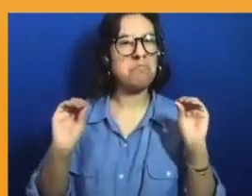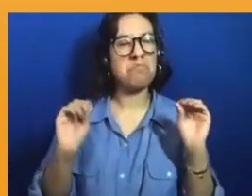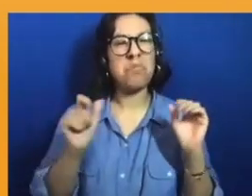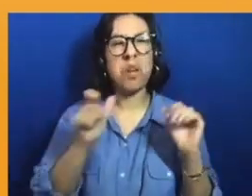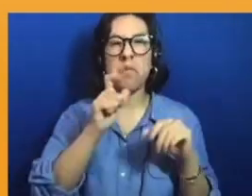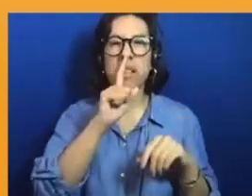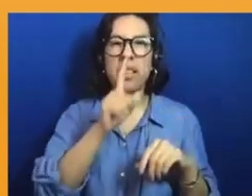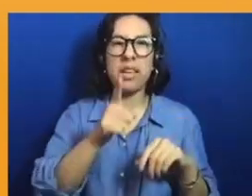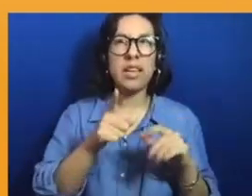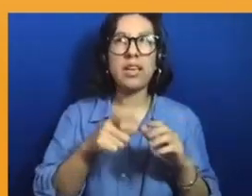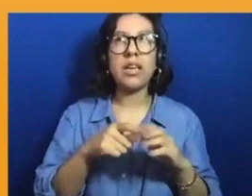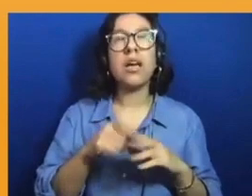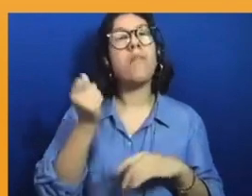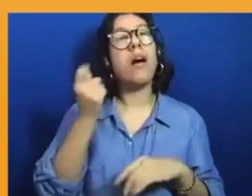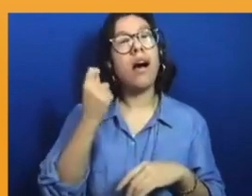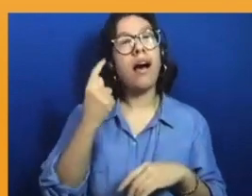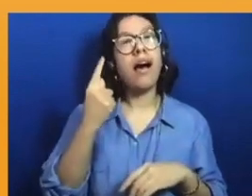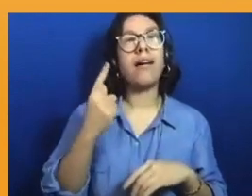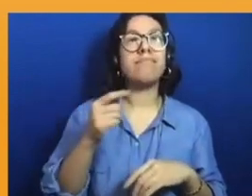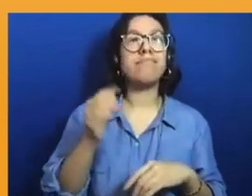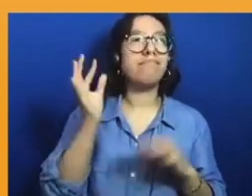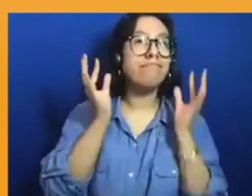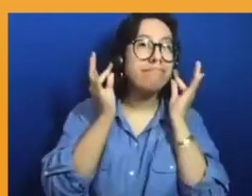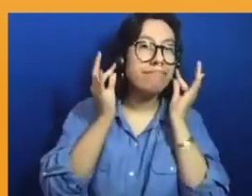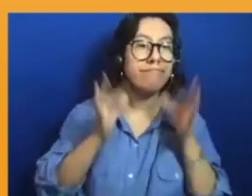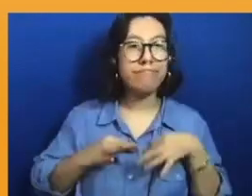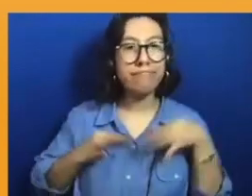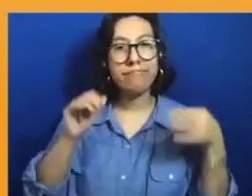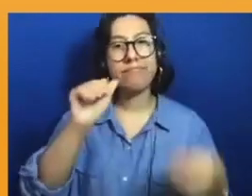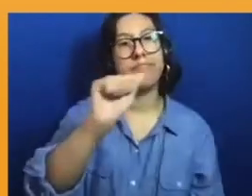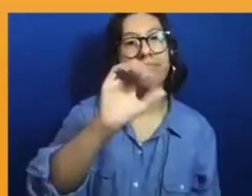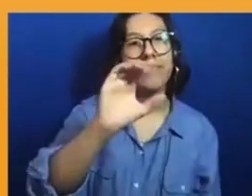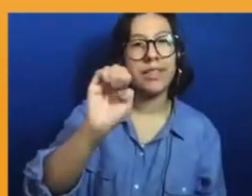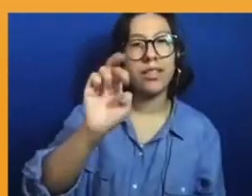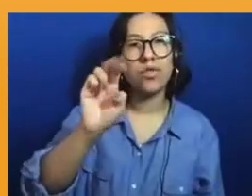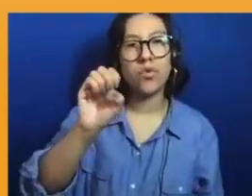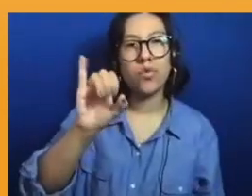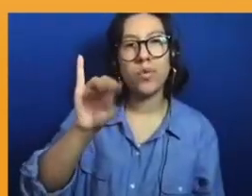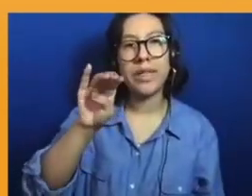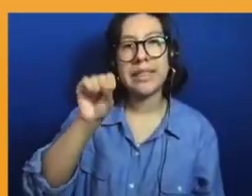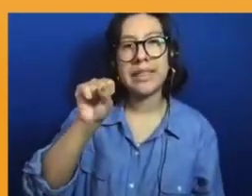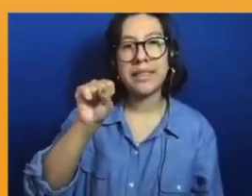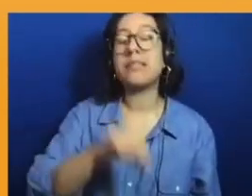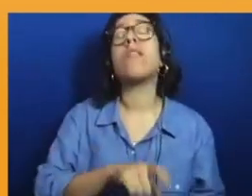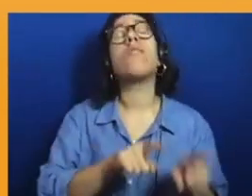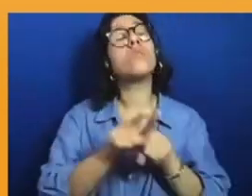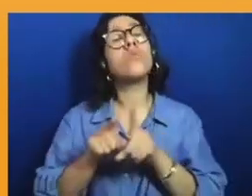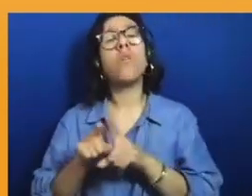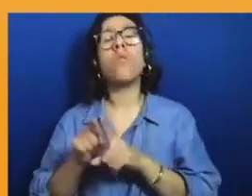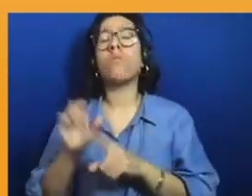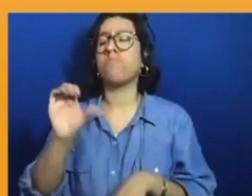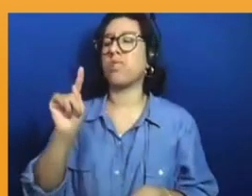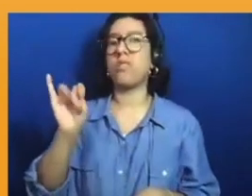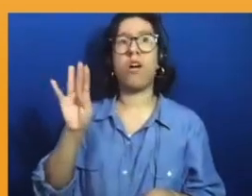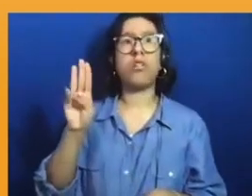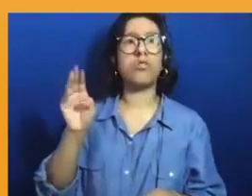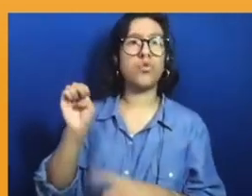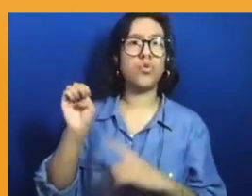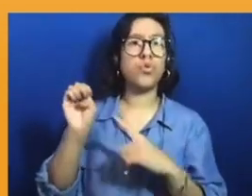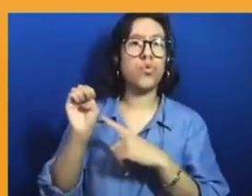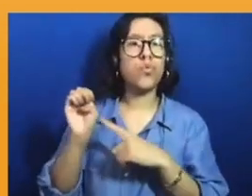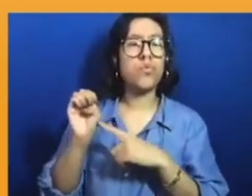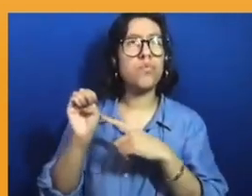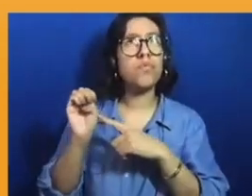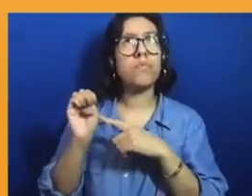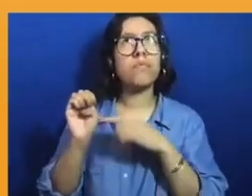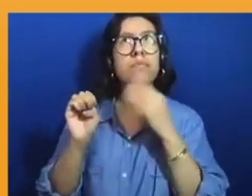there is variation to the accessories that we use. And more importantly than costume, I think,